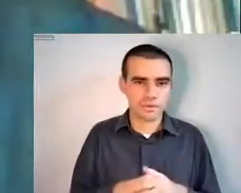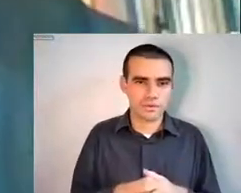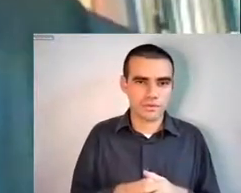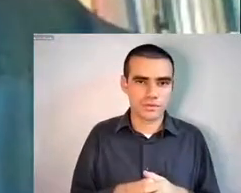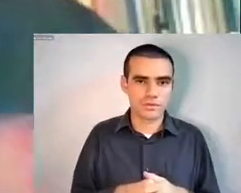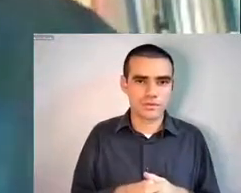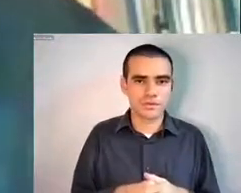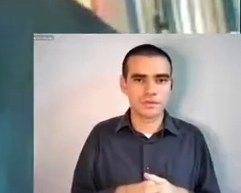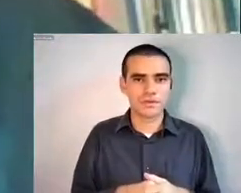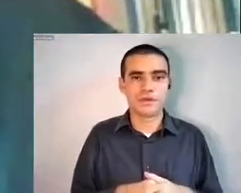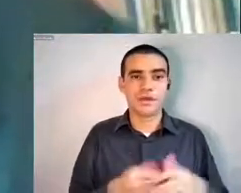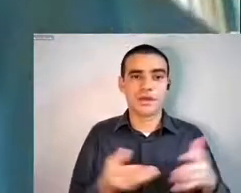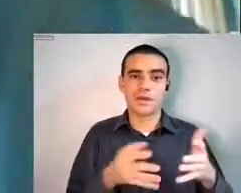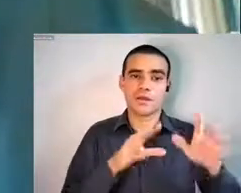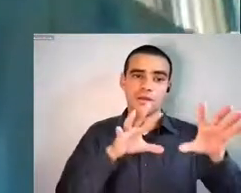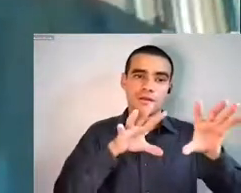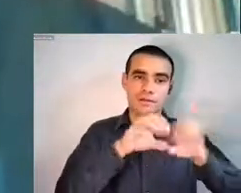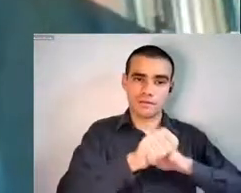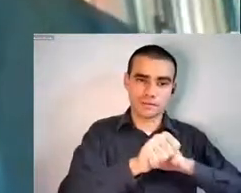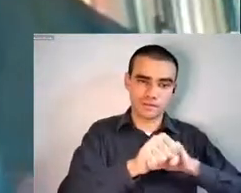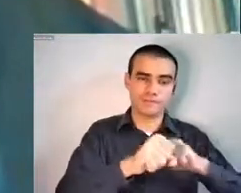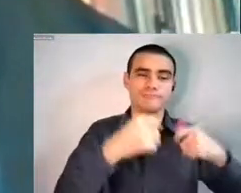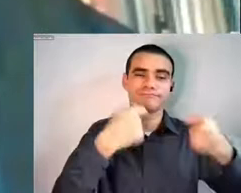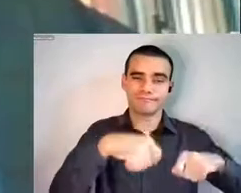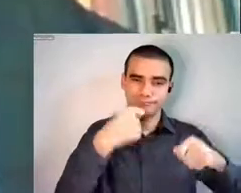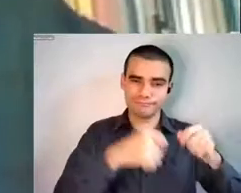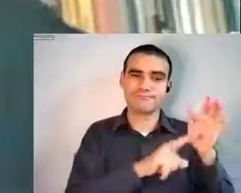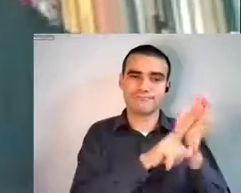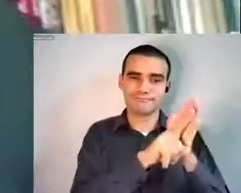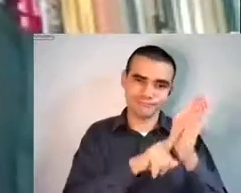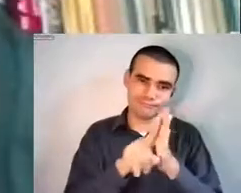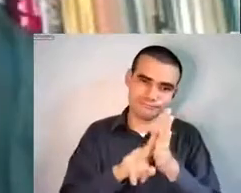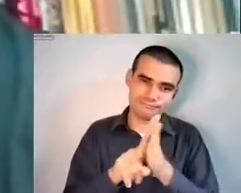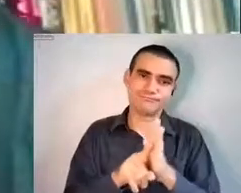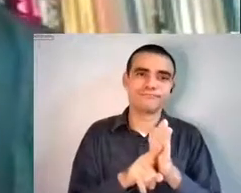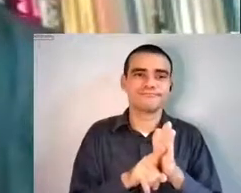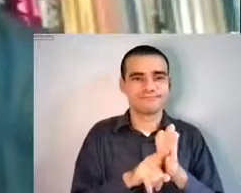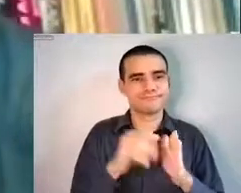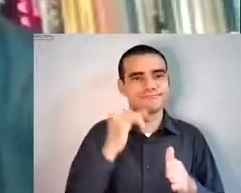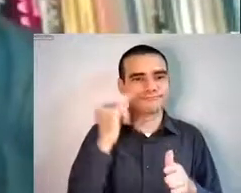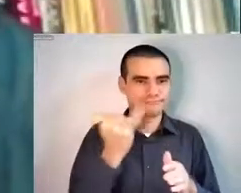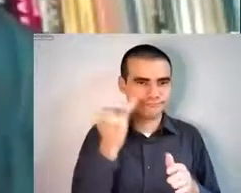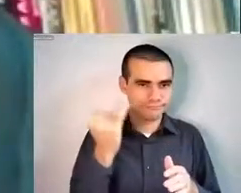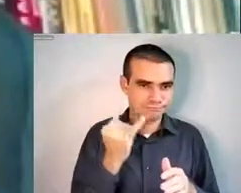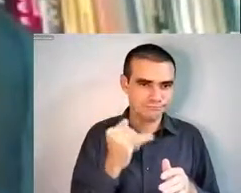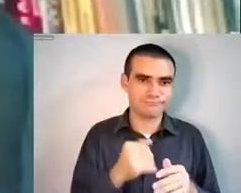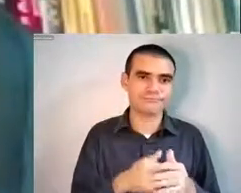Now going back to the academic sector, we need more research. This is pretty obvious.